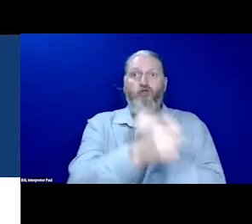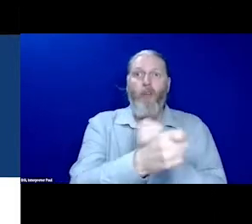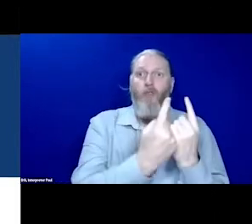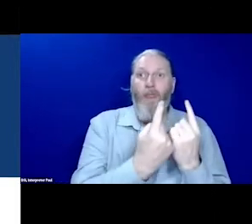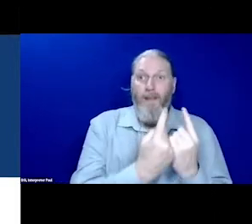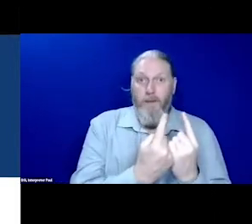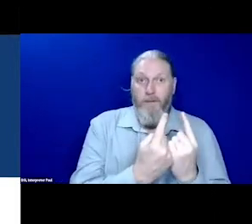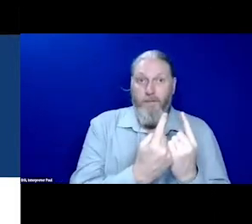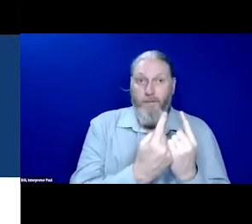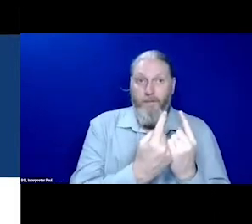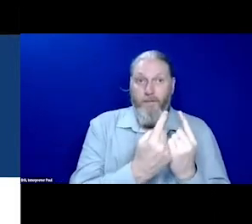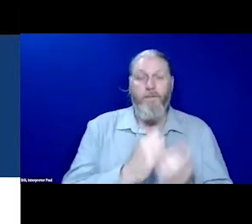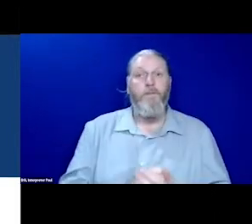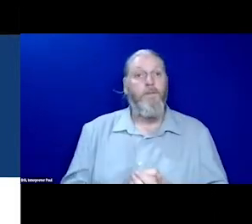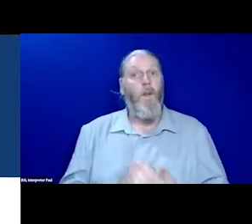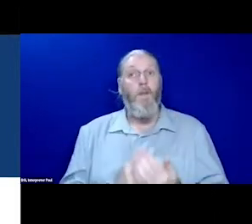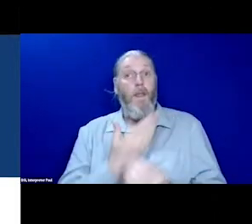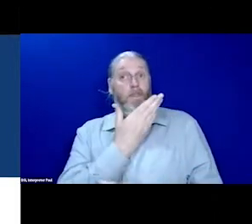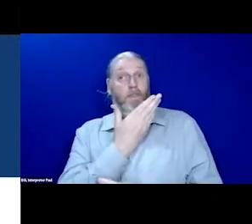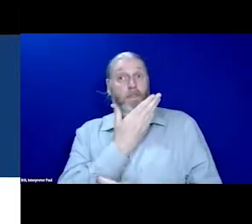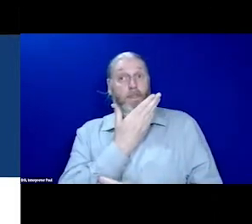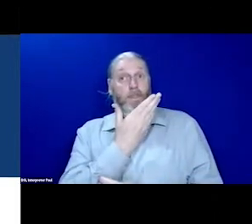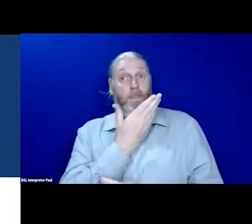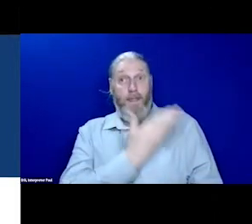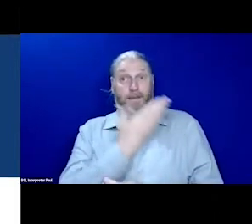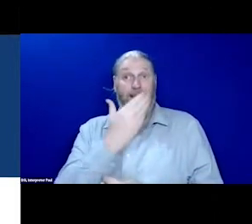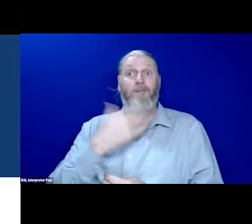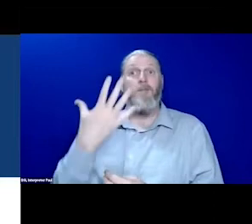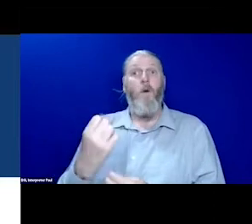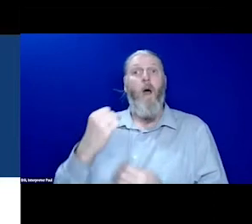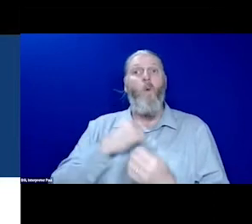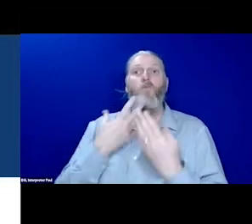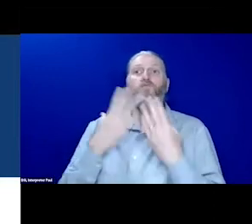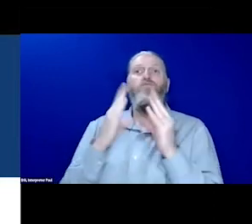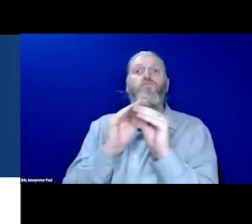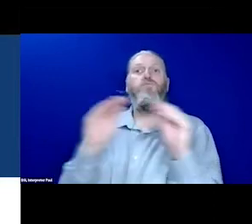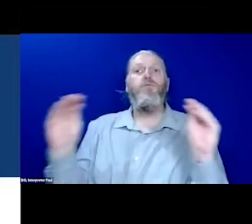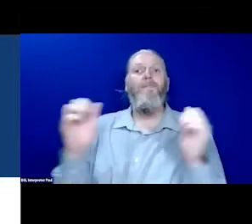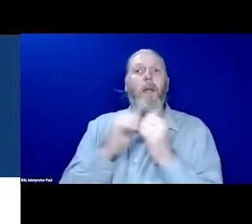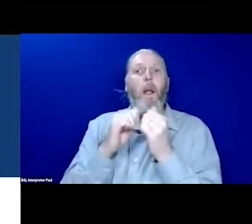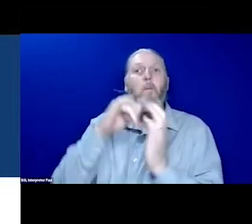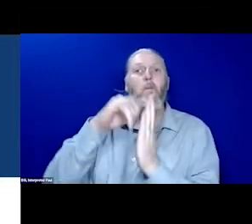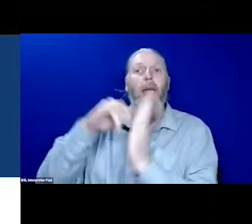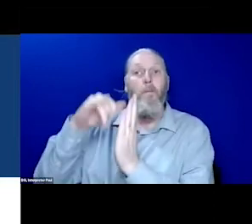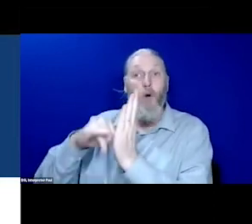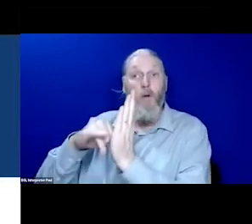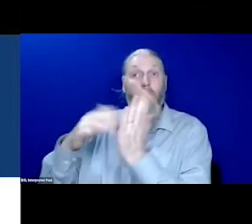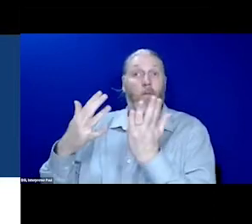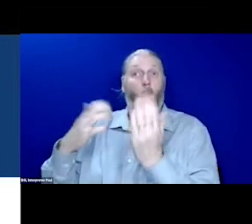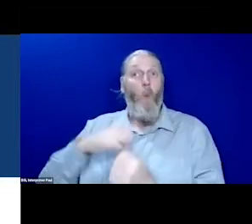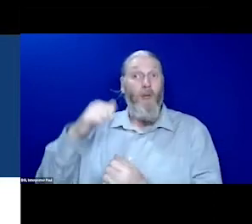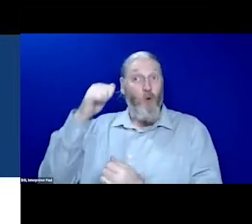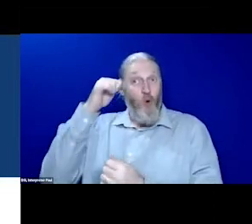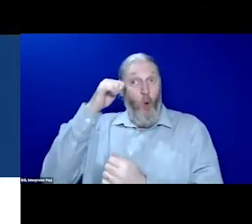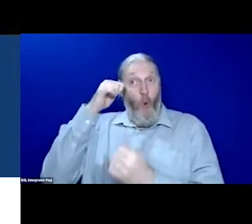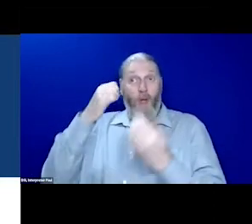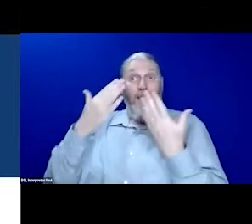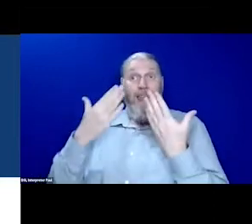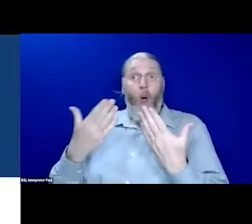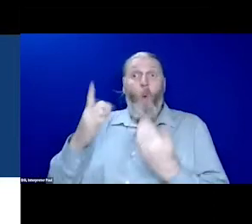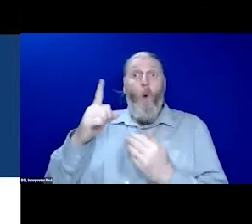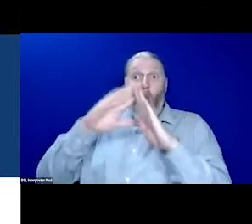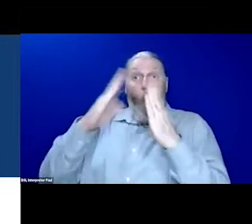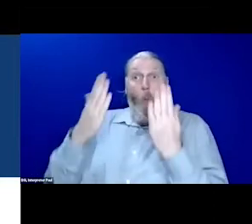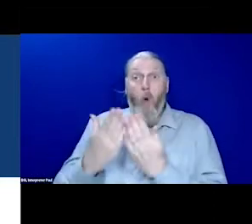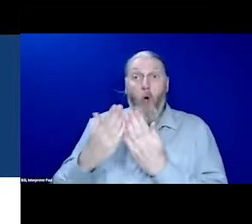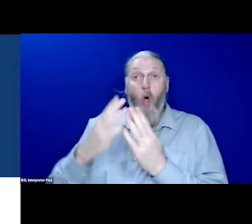So this comes from our briefing paper that will pop in the chat, but we know that climate is accelerating temperature rise around the